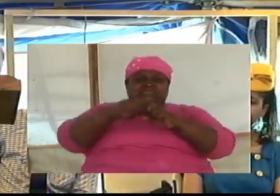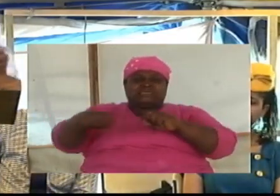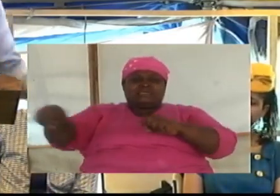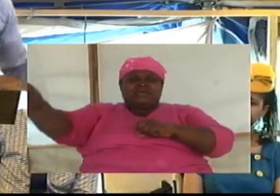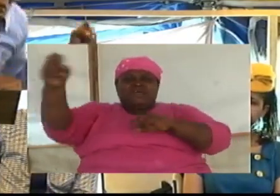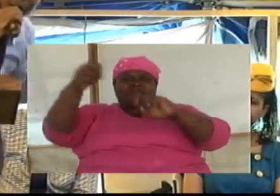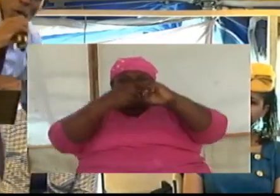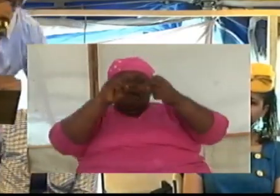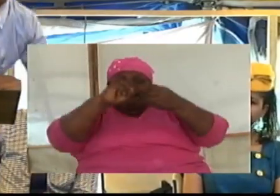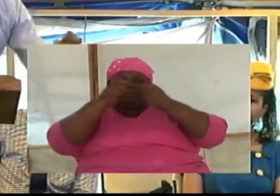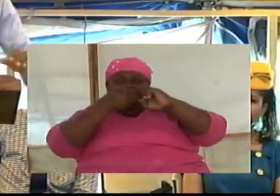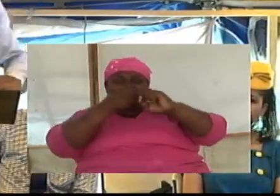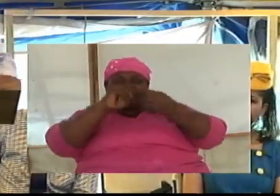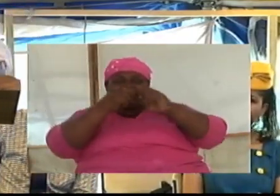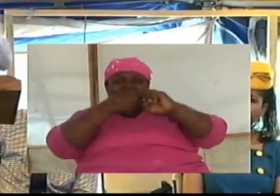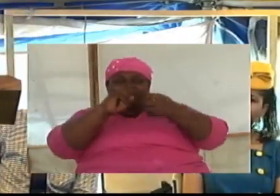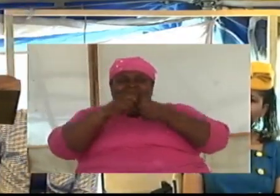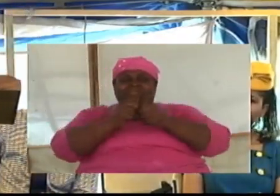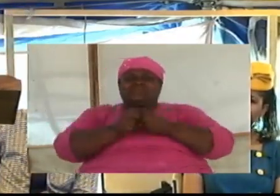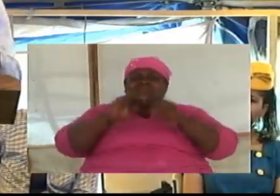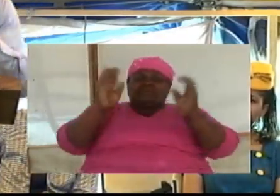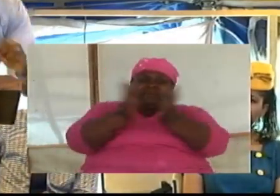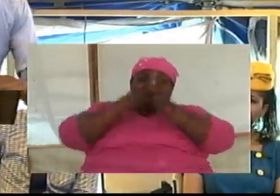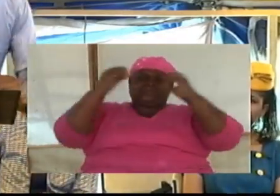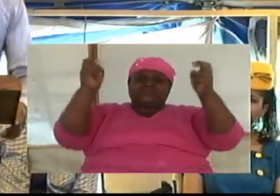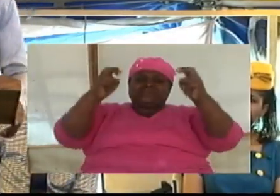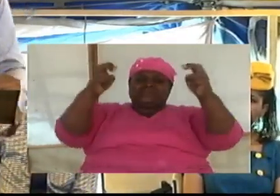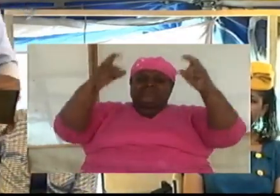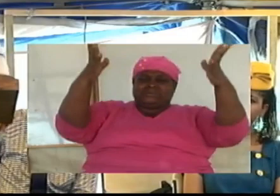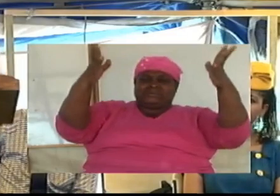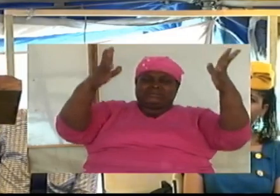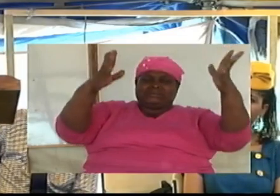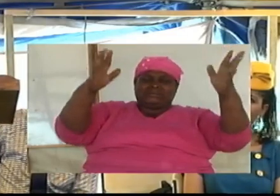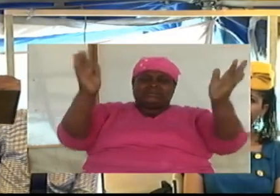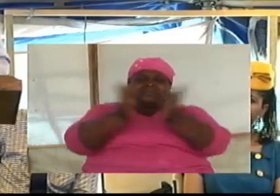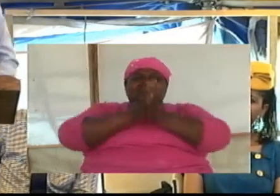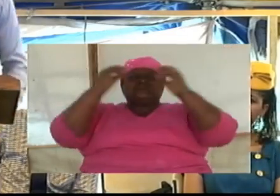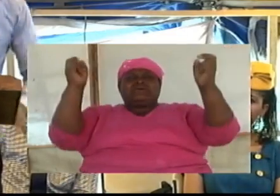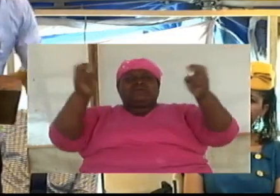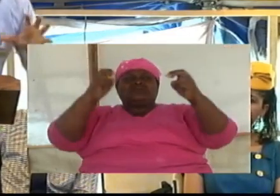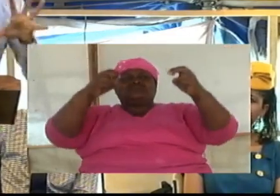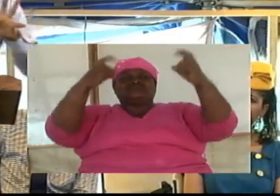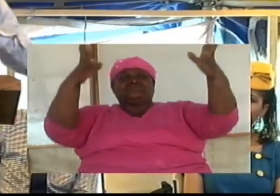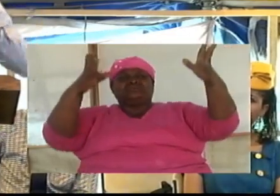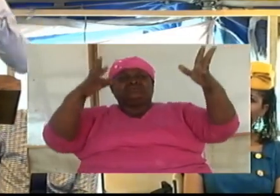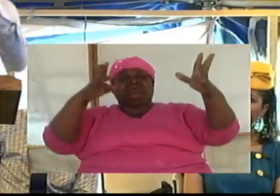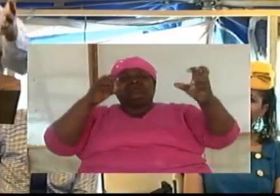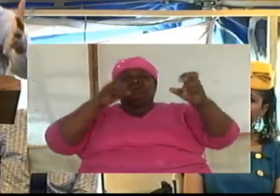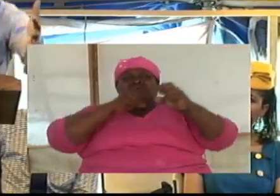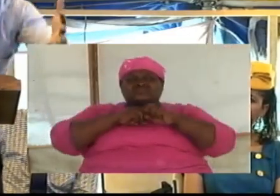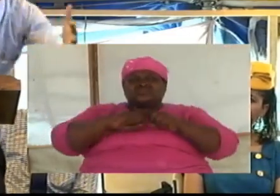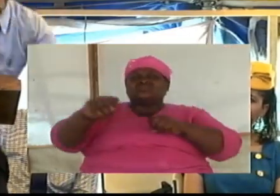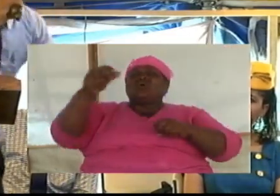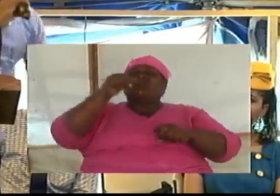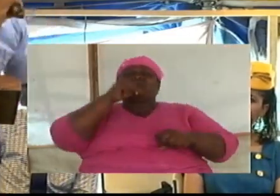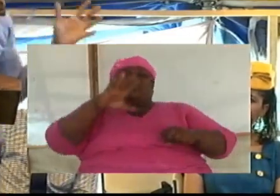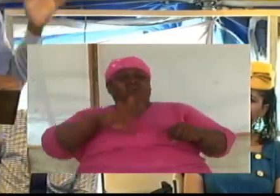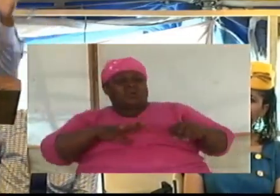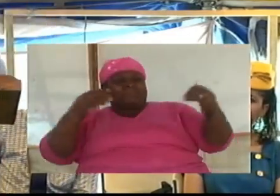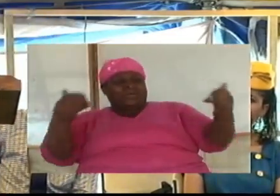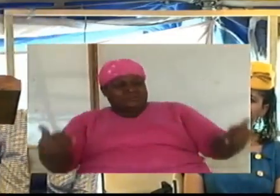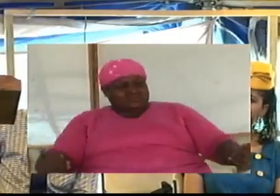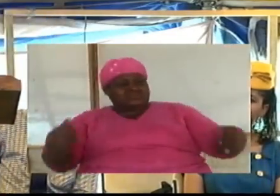Hallelujah, hallelujah, hallelujah. Praise the Lord Jesus. And so like Rahab today, I